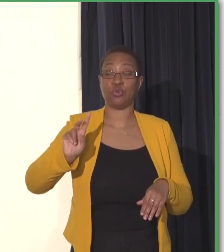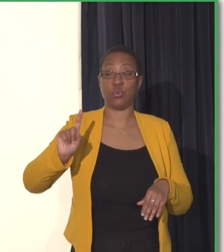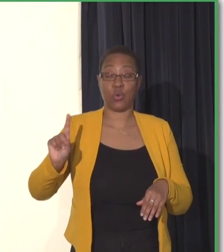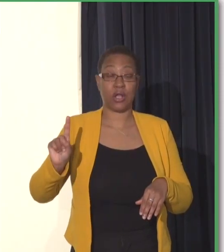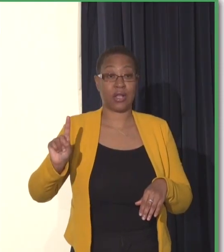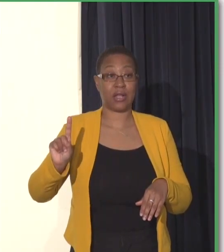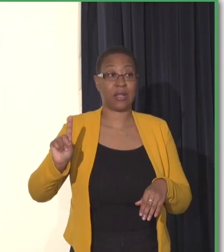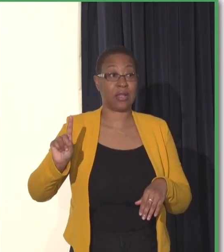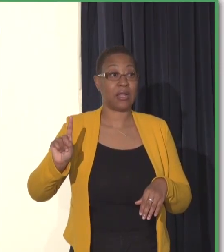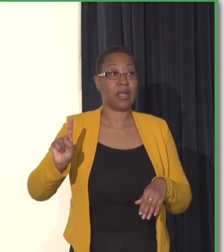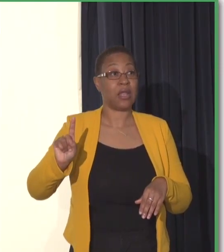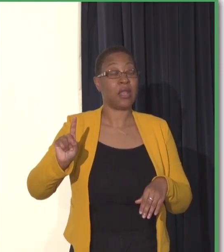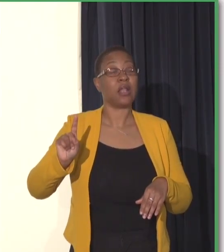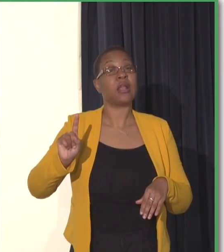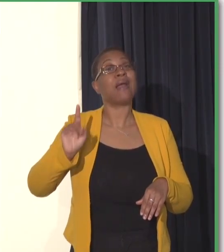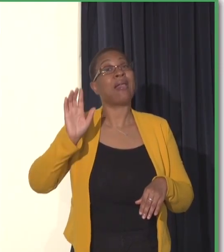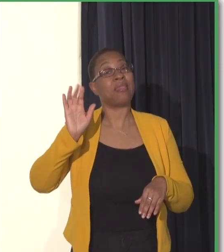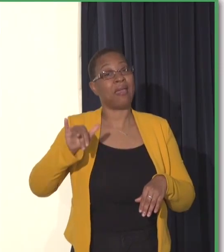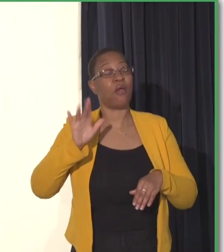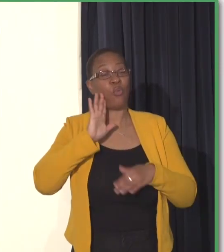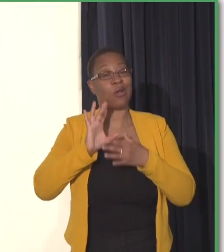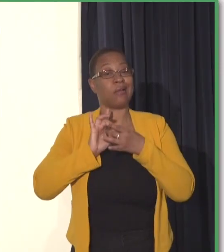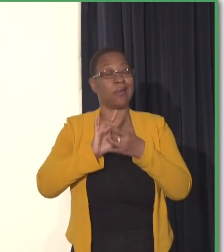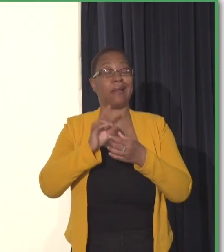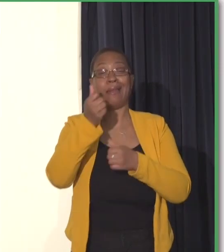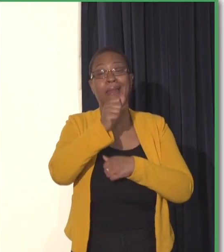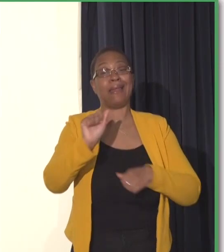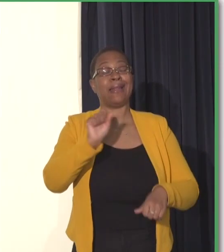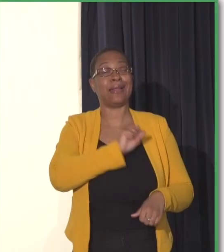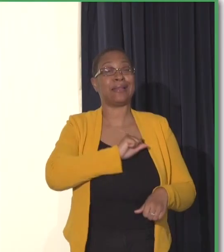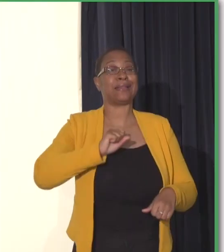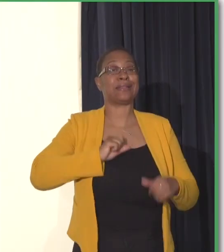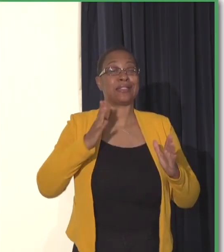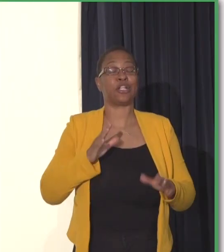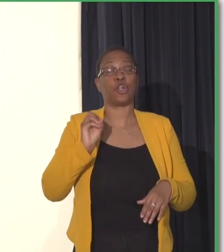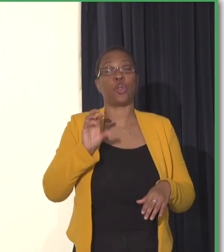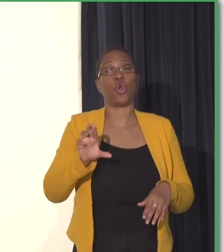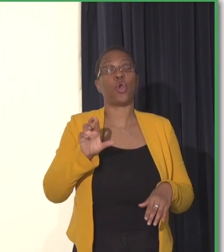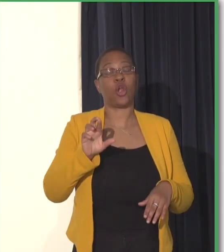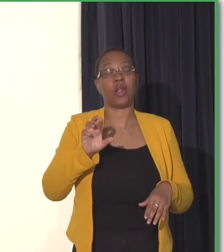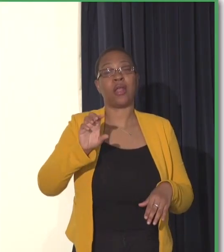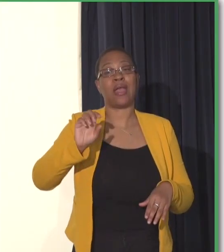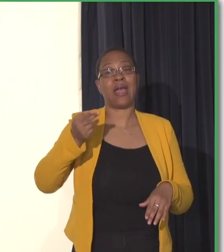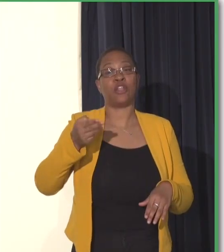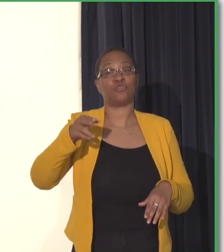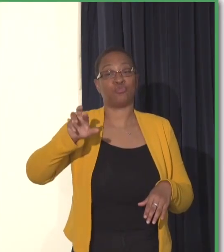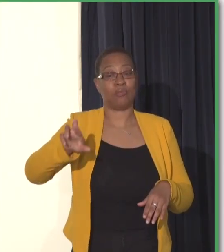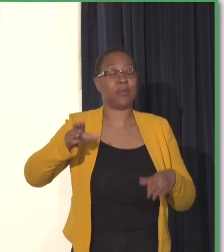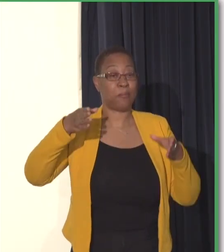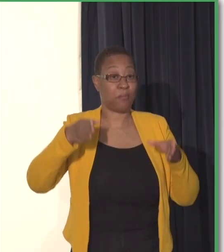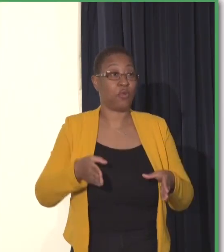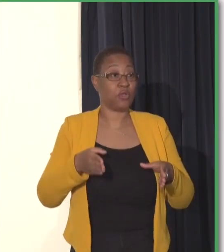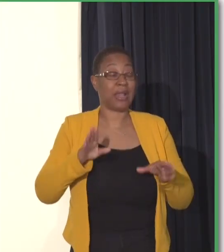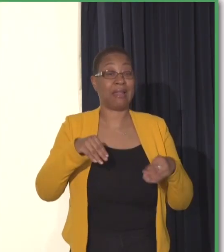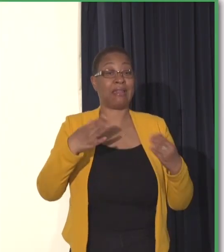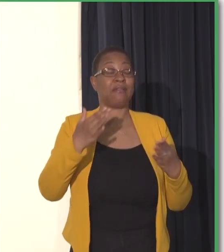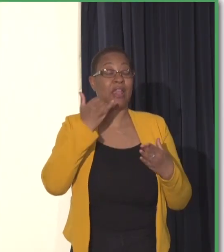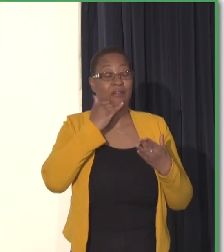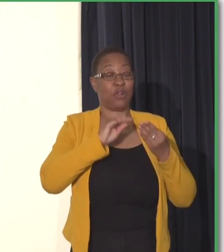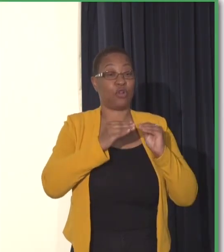202-224-3121 and directs your call to any senator or House of Representative. Give this number to